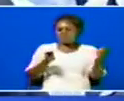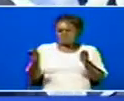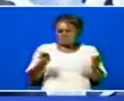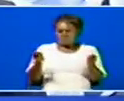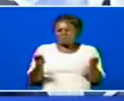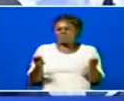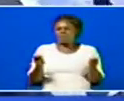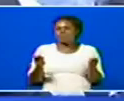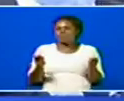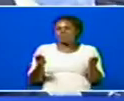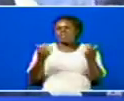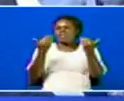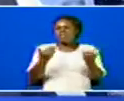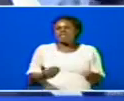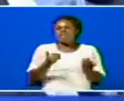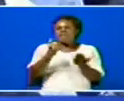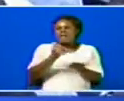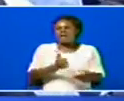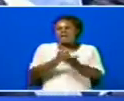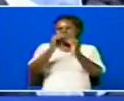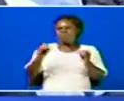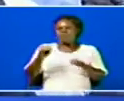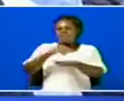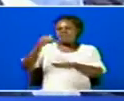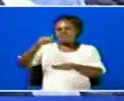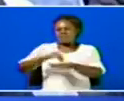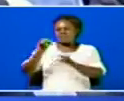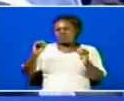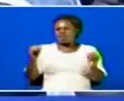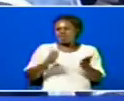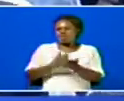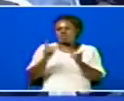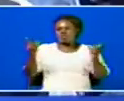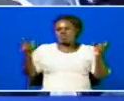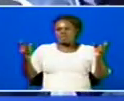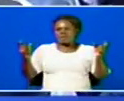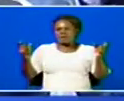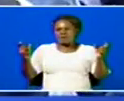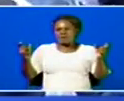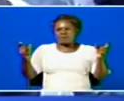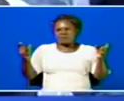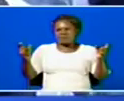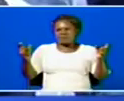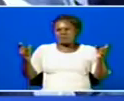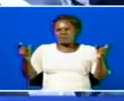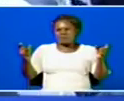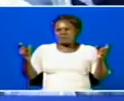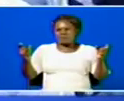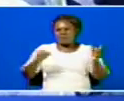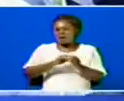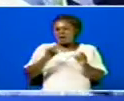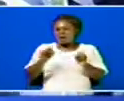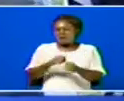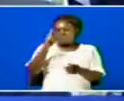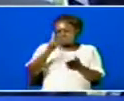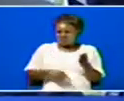kazi yetu na tuhitaji interference, especially through the media. Yes. All what happened is that